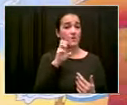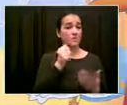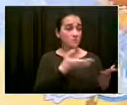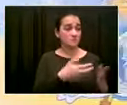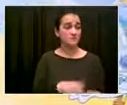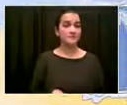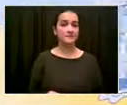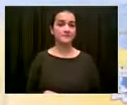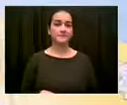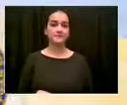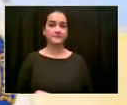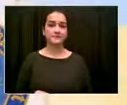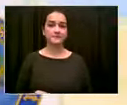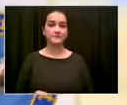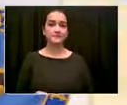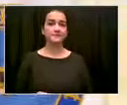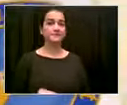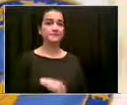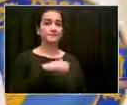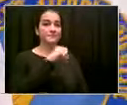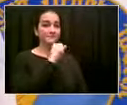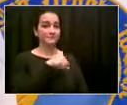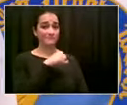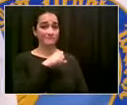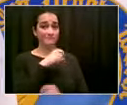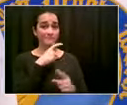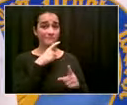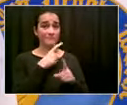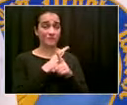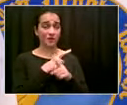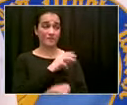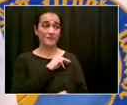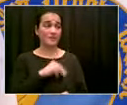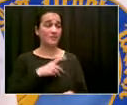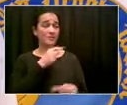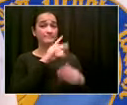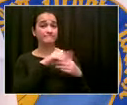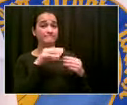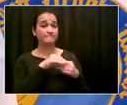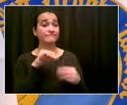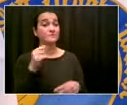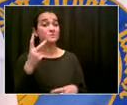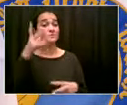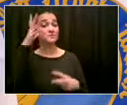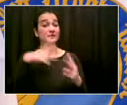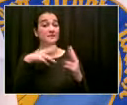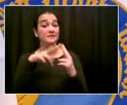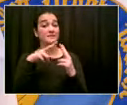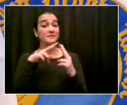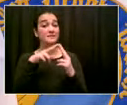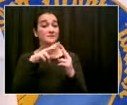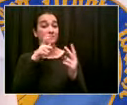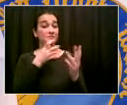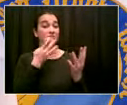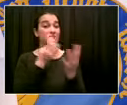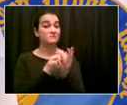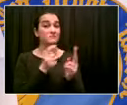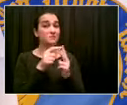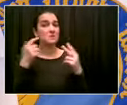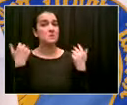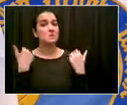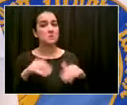the two gentlemen that are being exonerated if we are responsible for withholding information. But more importantly, it's a new police